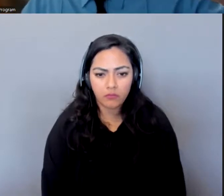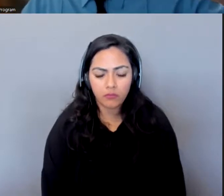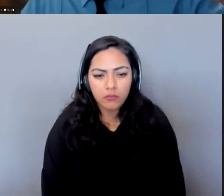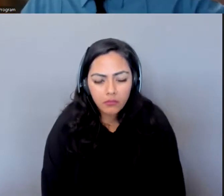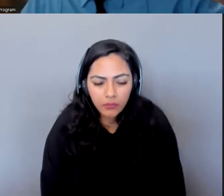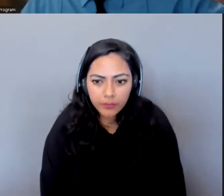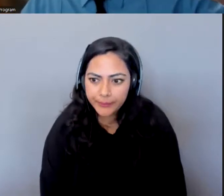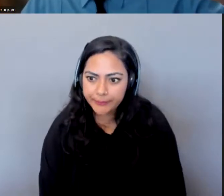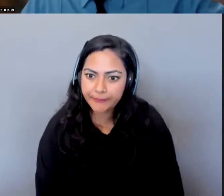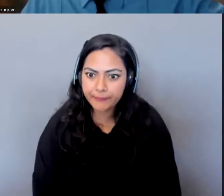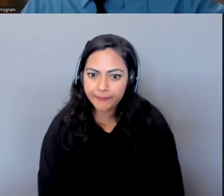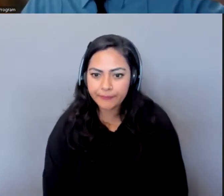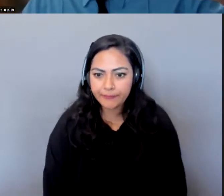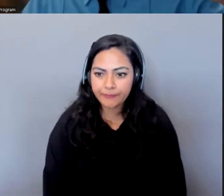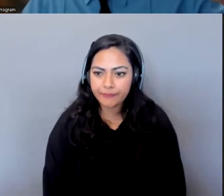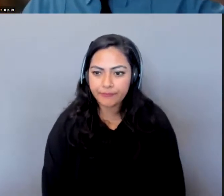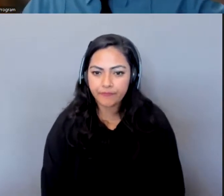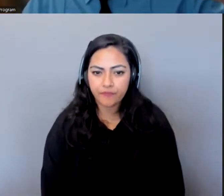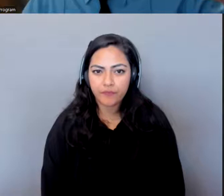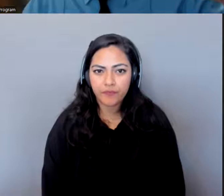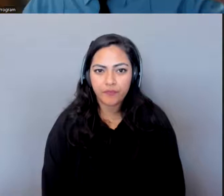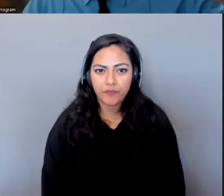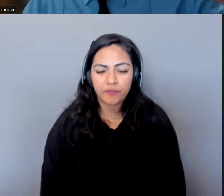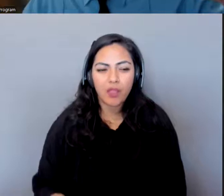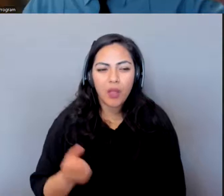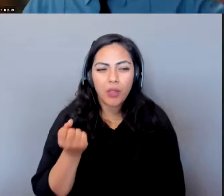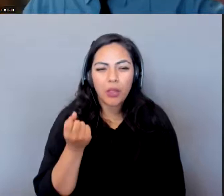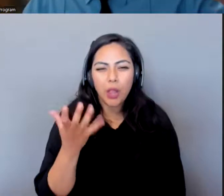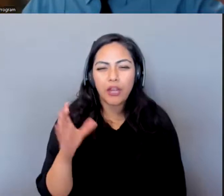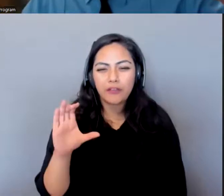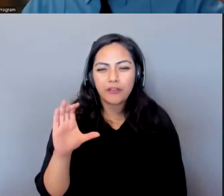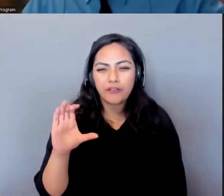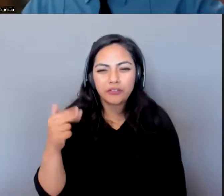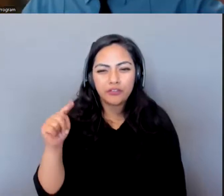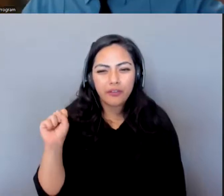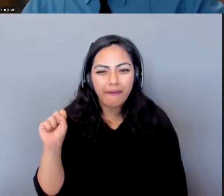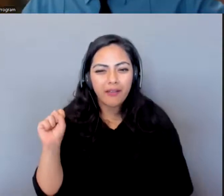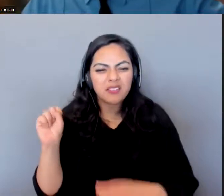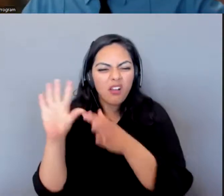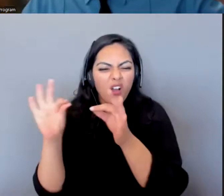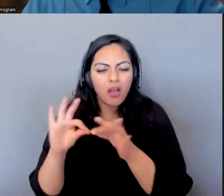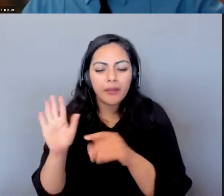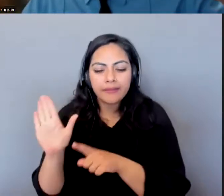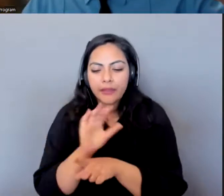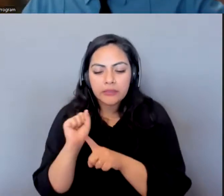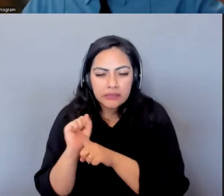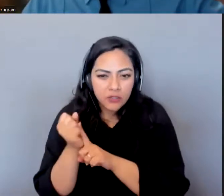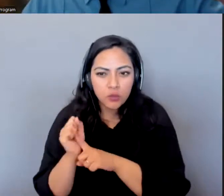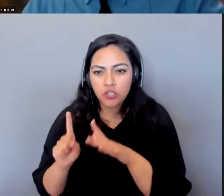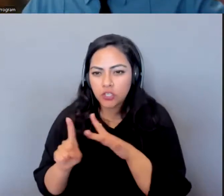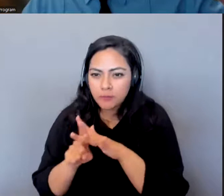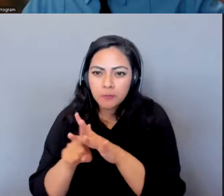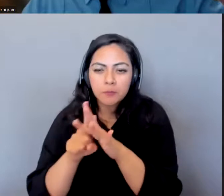Don't see any. There's a lot of your comments just in terms of maybe situations that people have come across in terms of being